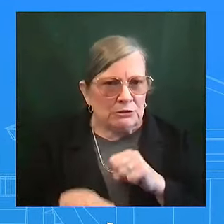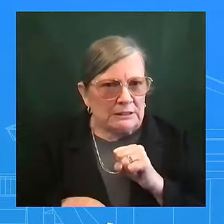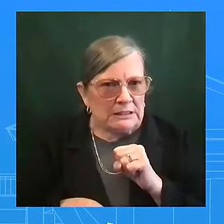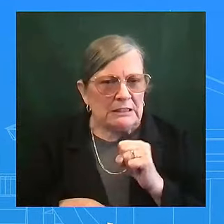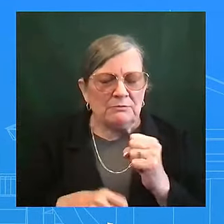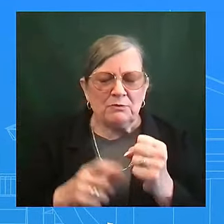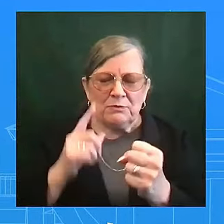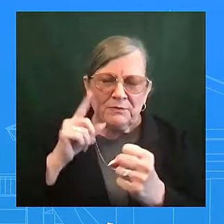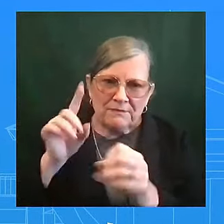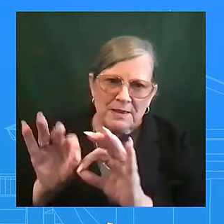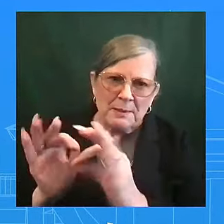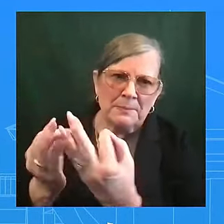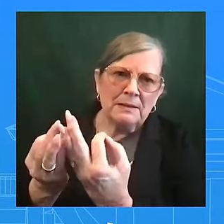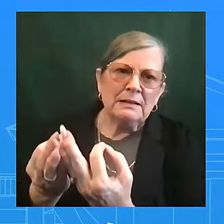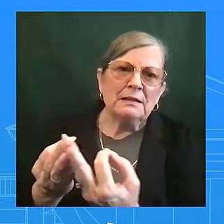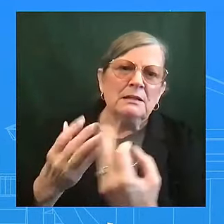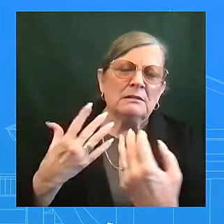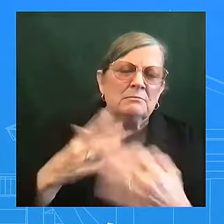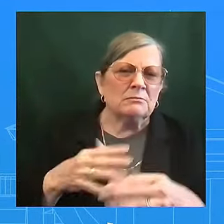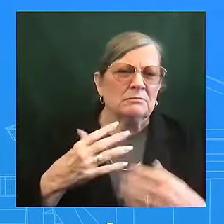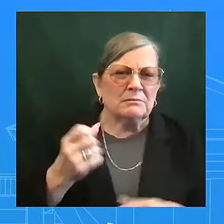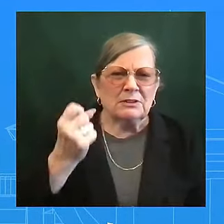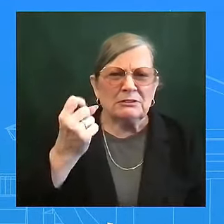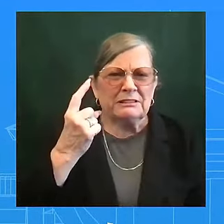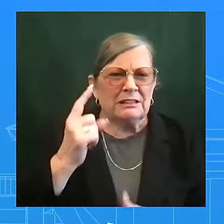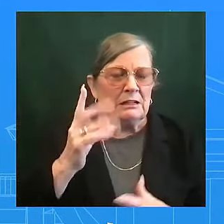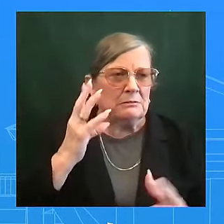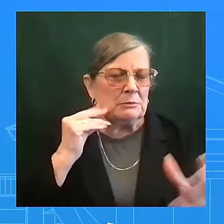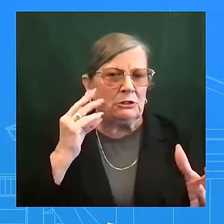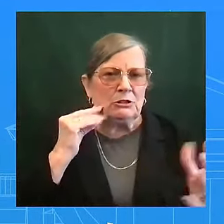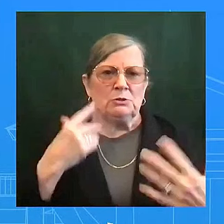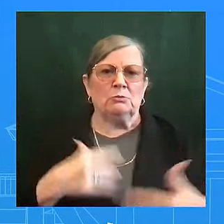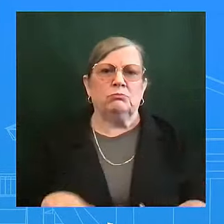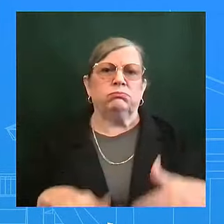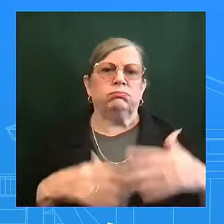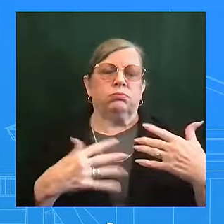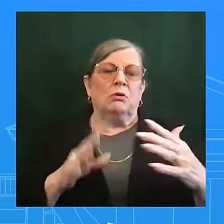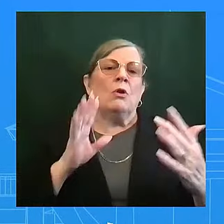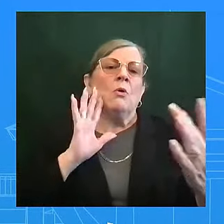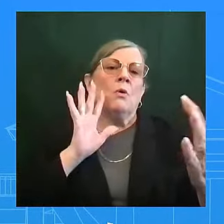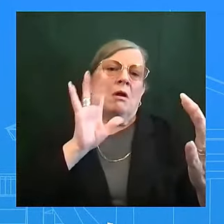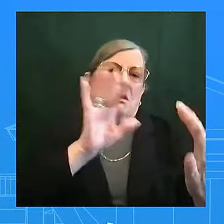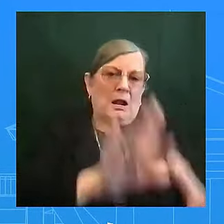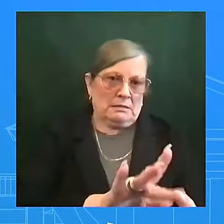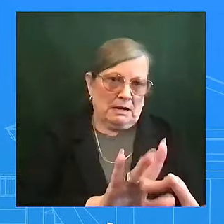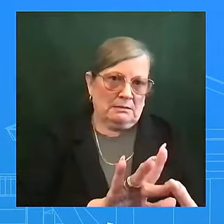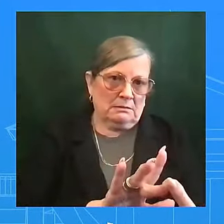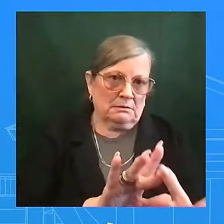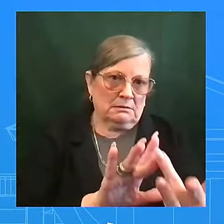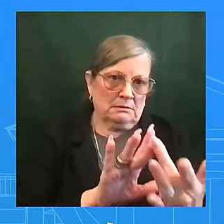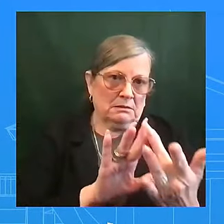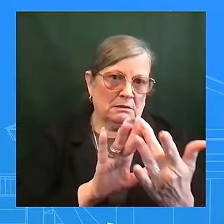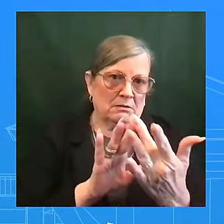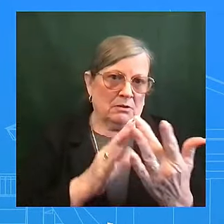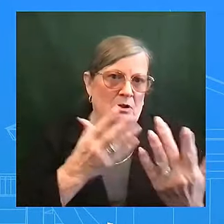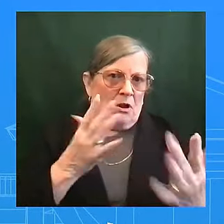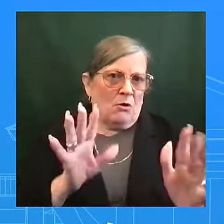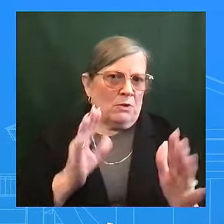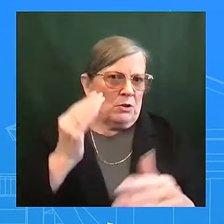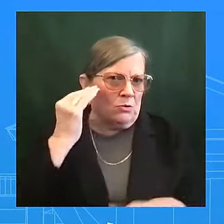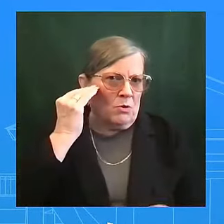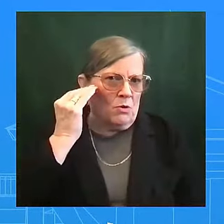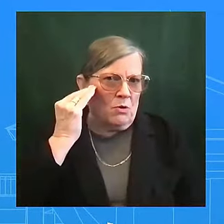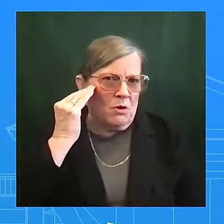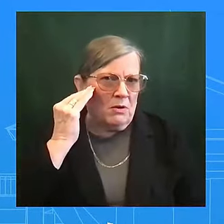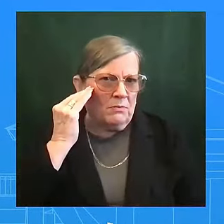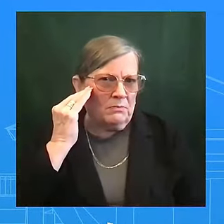Israelis have reached out, made sure that we knew that they were promptly investigating this. As I